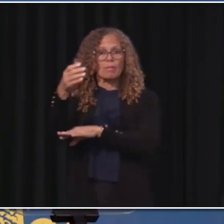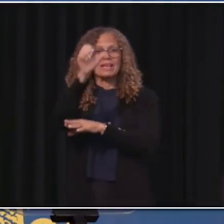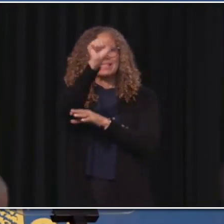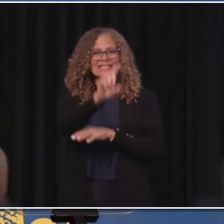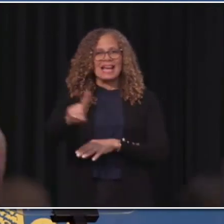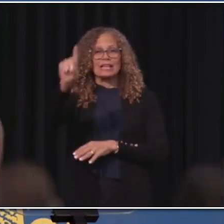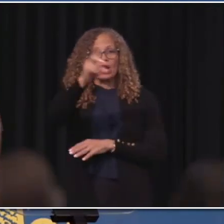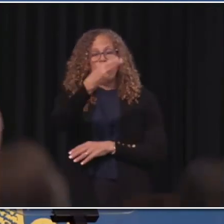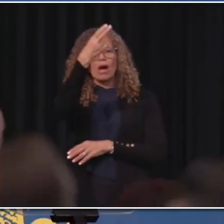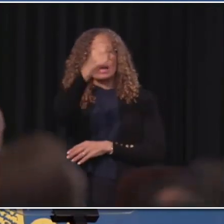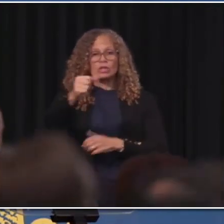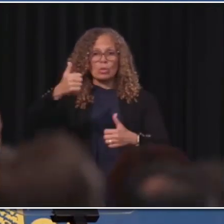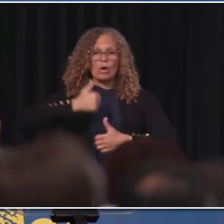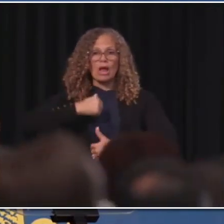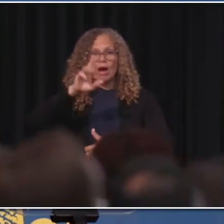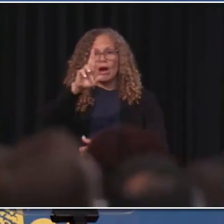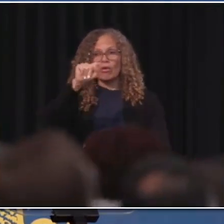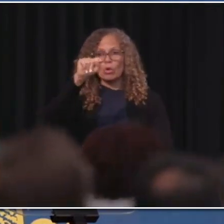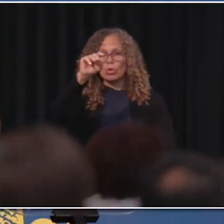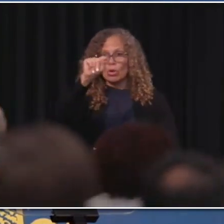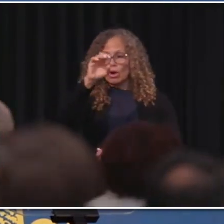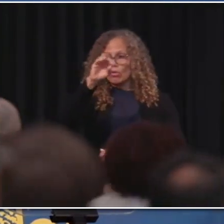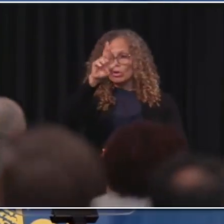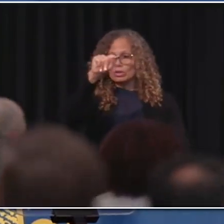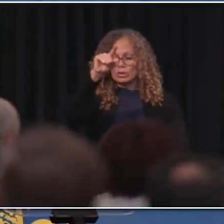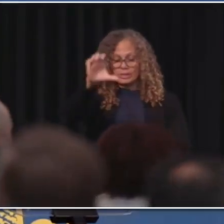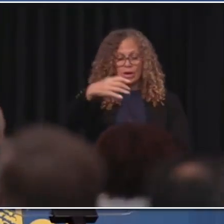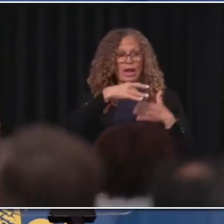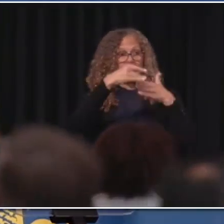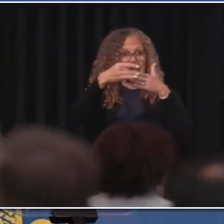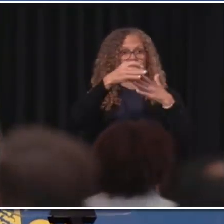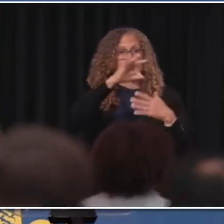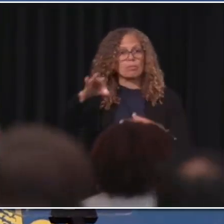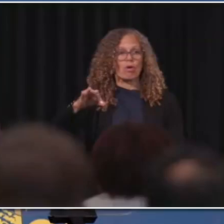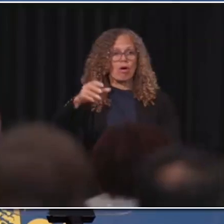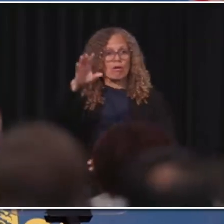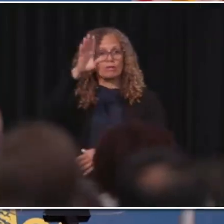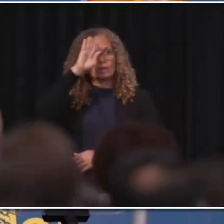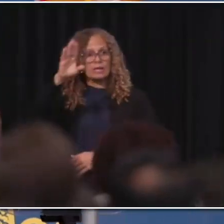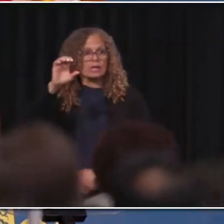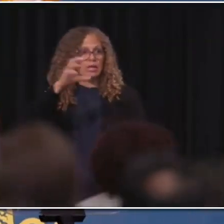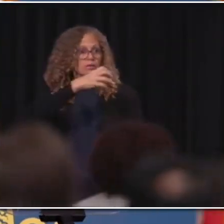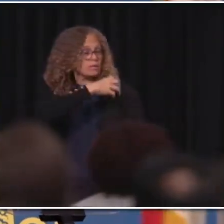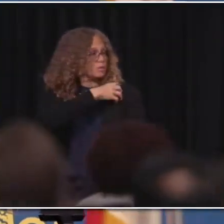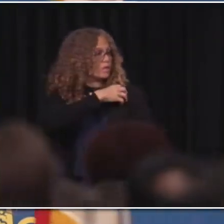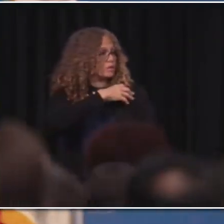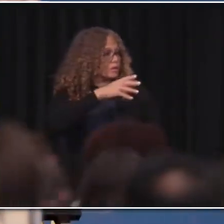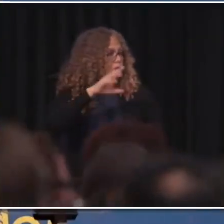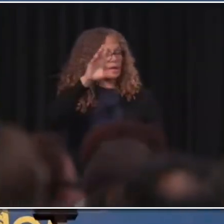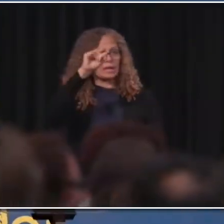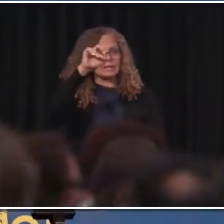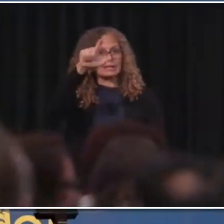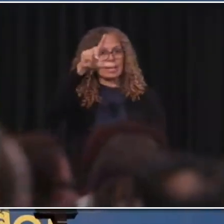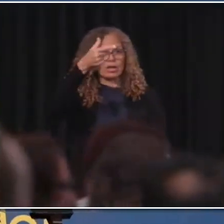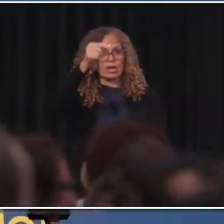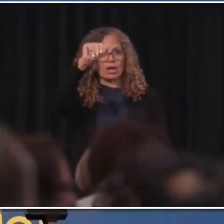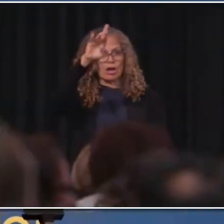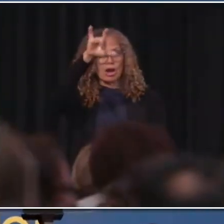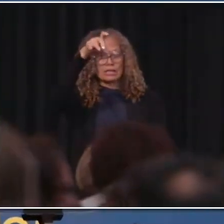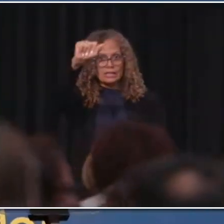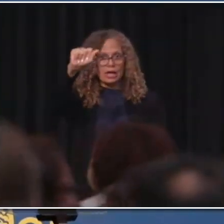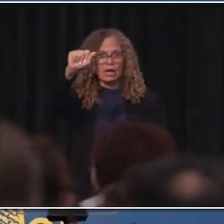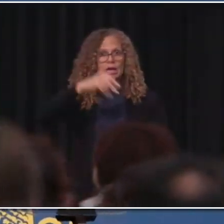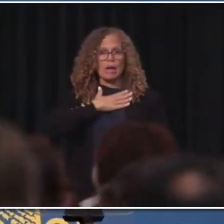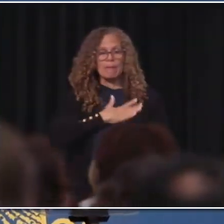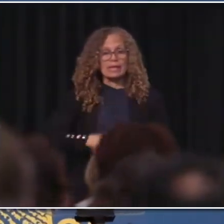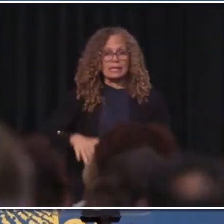Diego High School Army ROTC under the leadership of Command Sergeant Major Daniel Garcia. And then